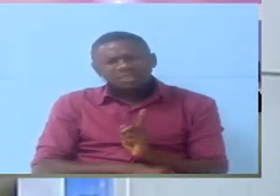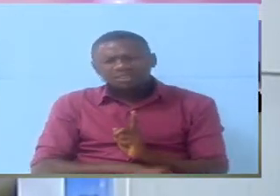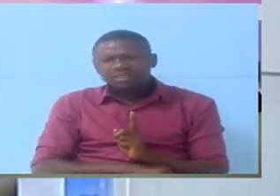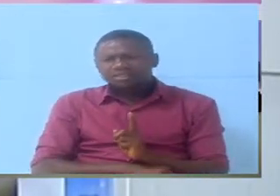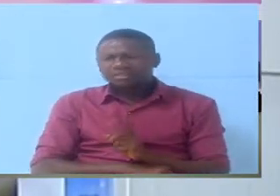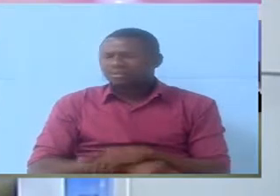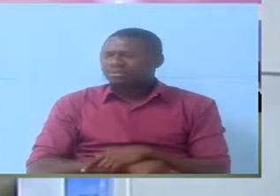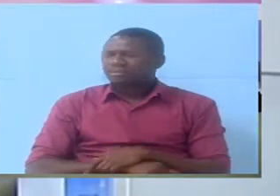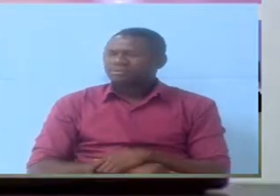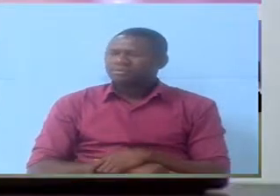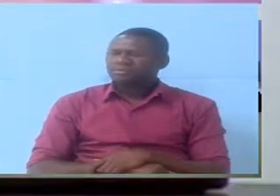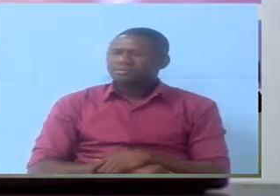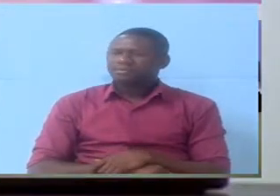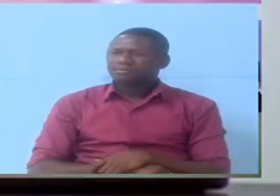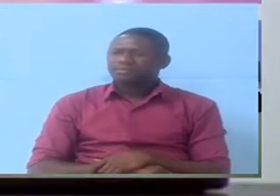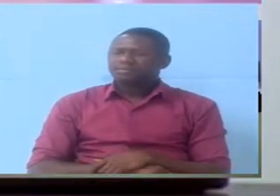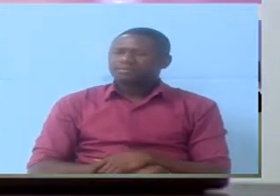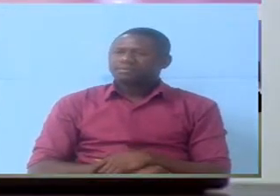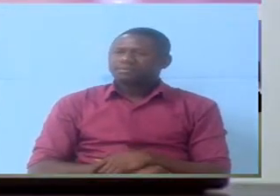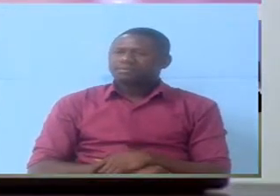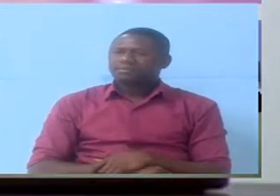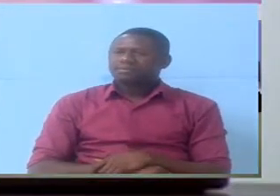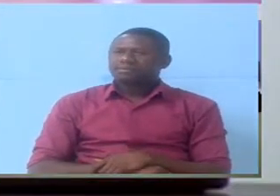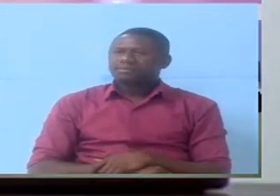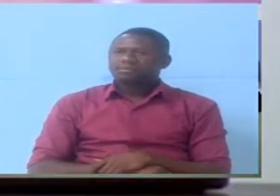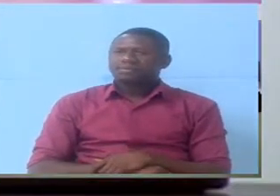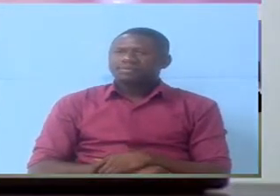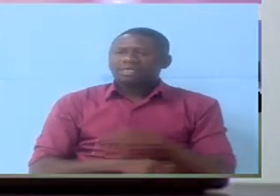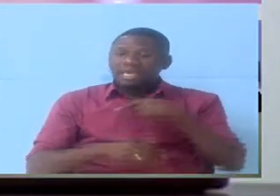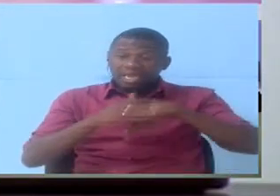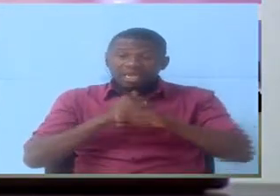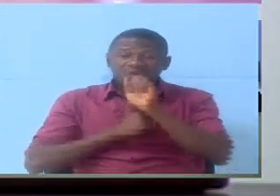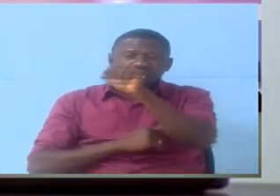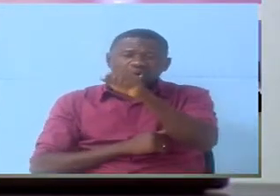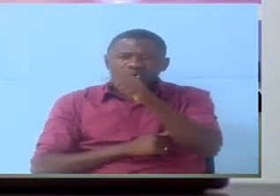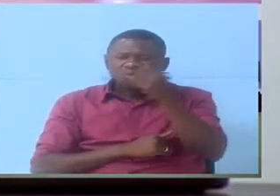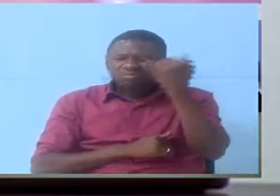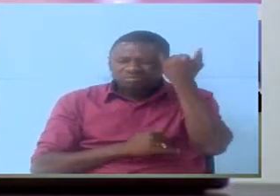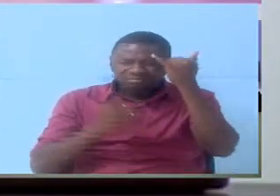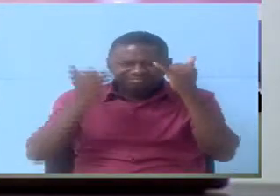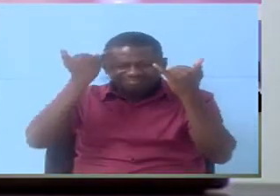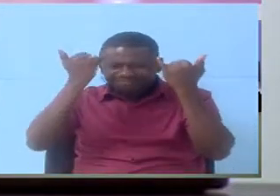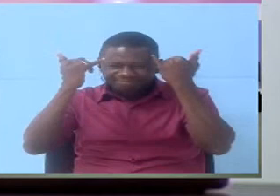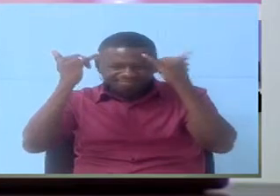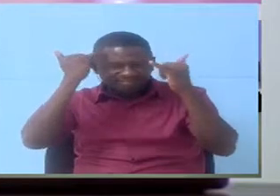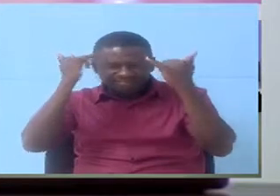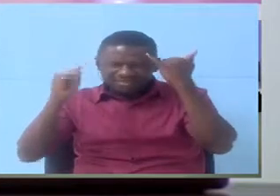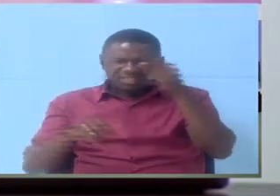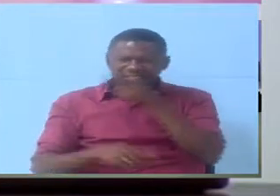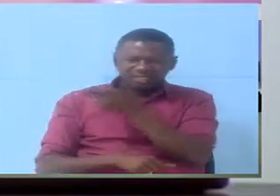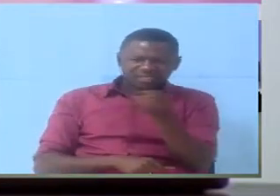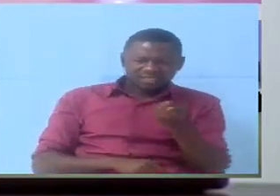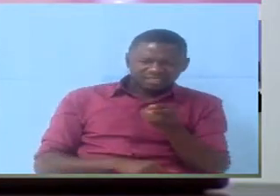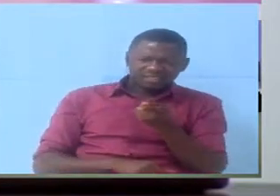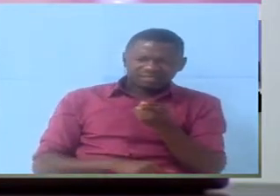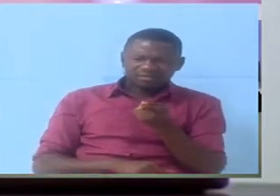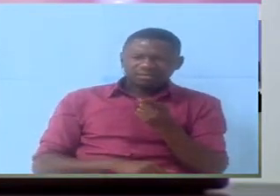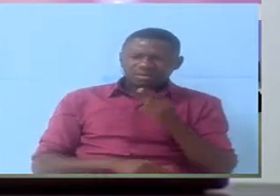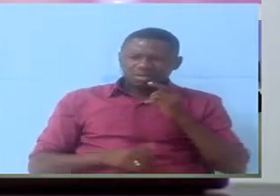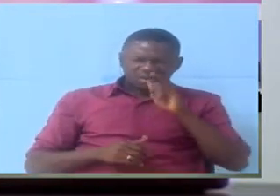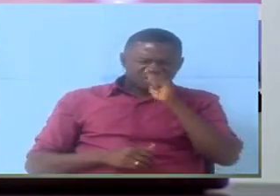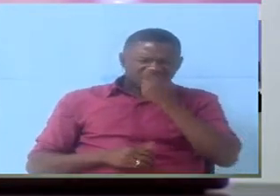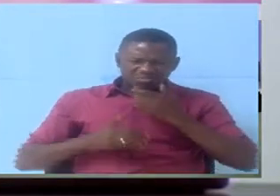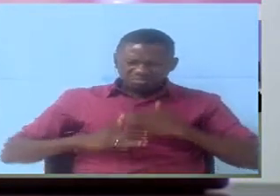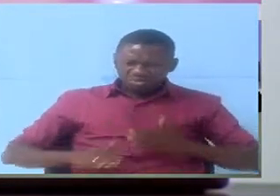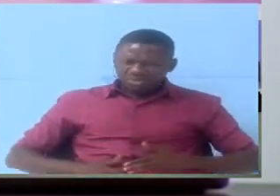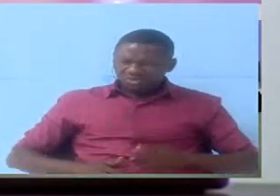time, according to your experience, ila londoto emen je ite londo emen soro. Were these bodies